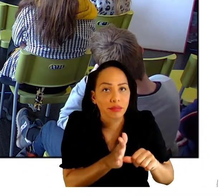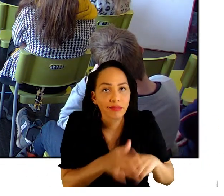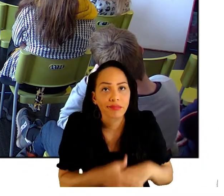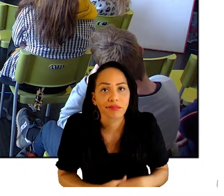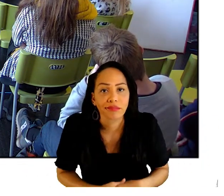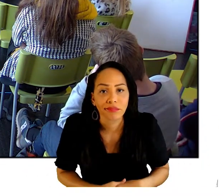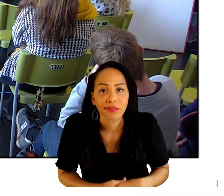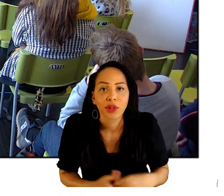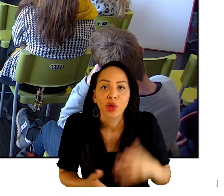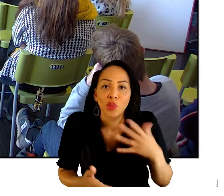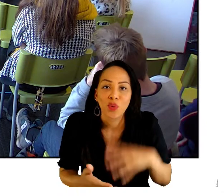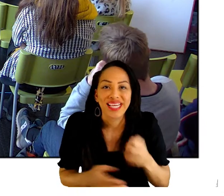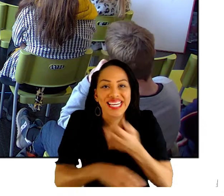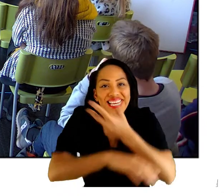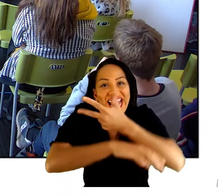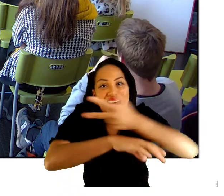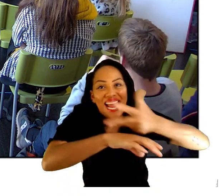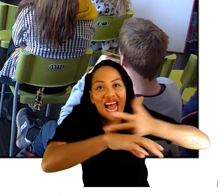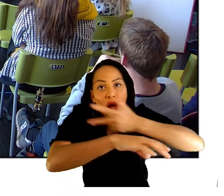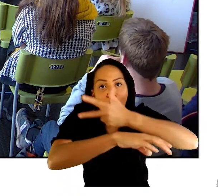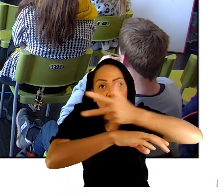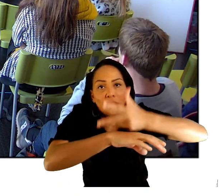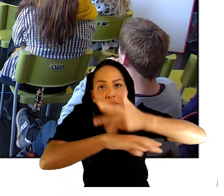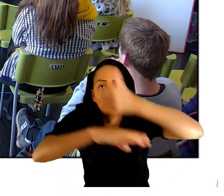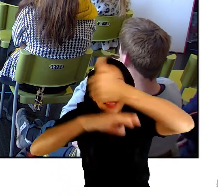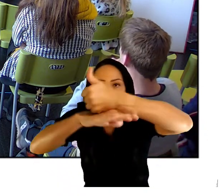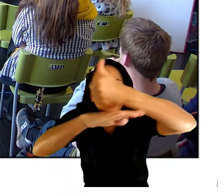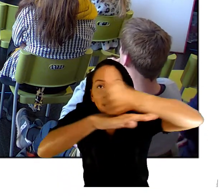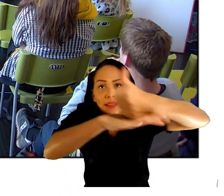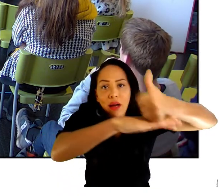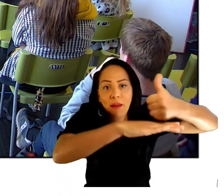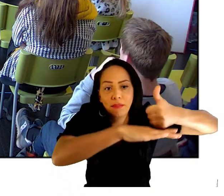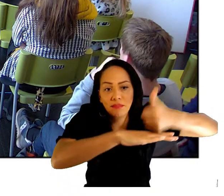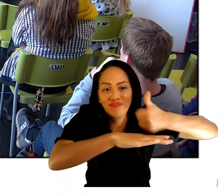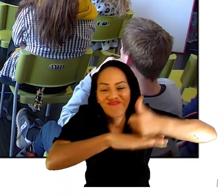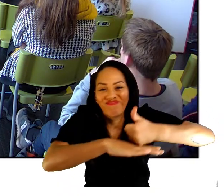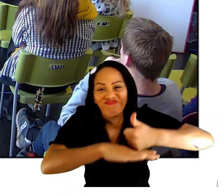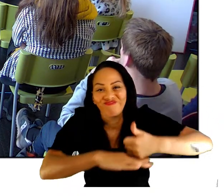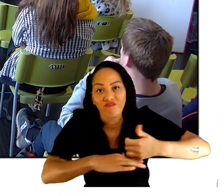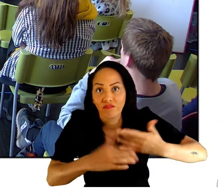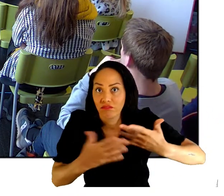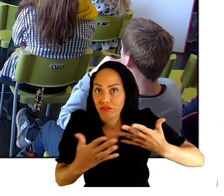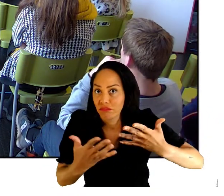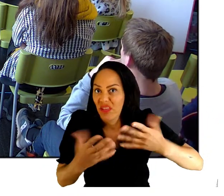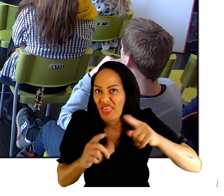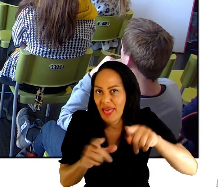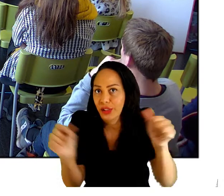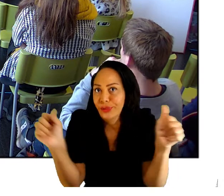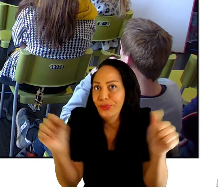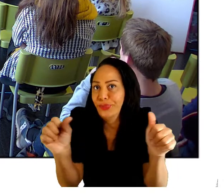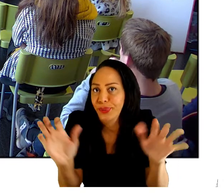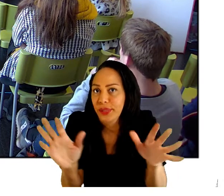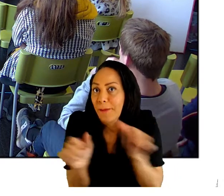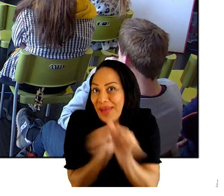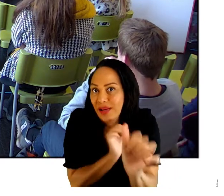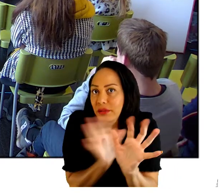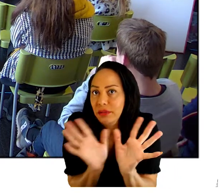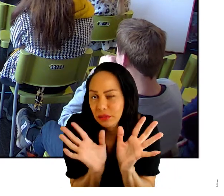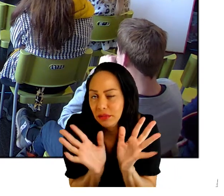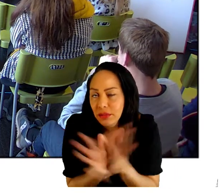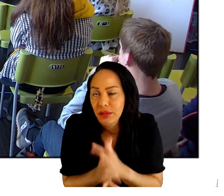least 8-hour setup at best. But yeah, selling the shows, I